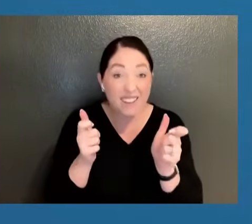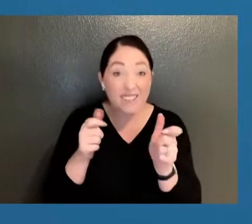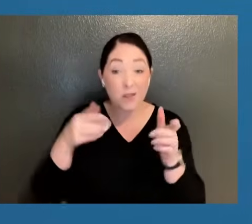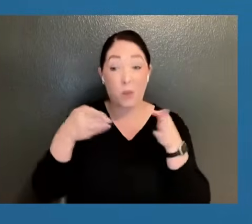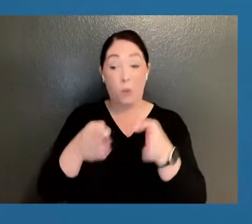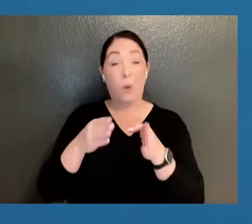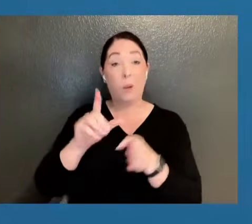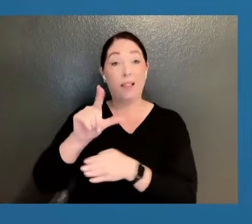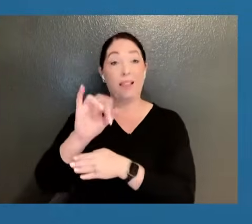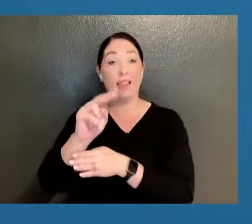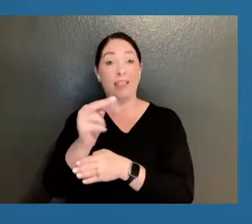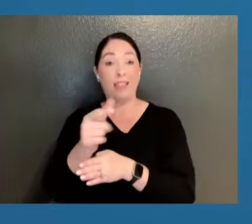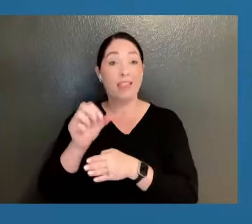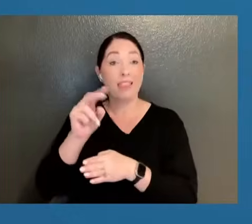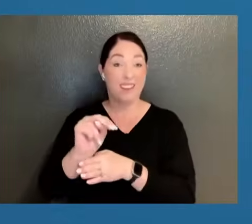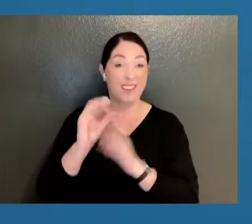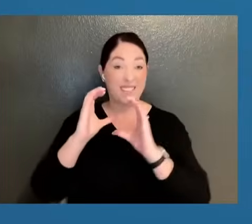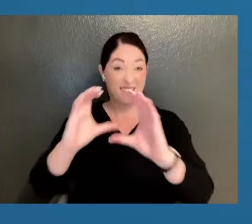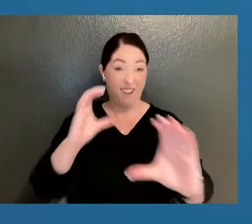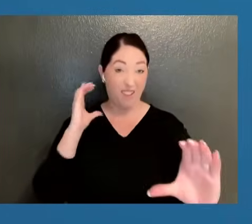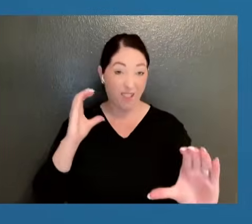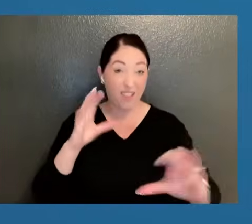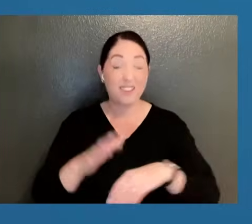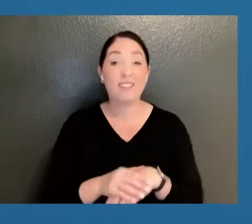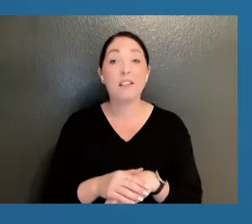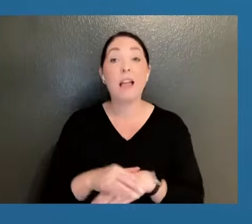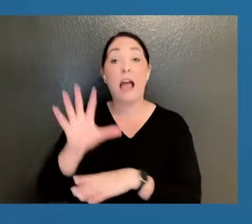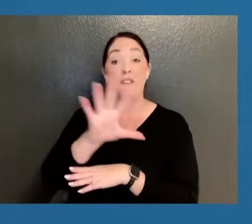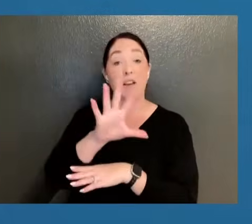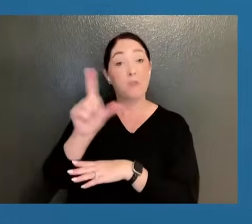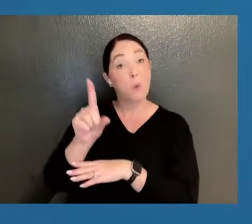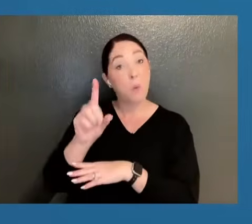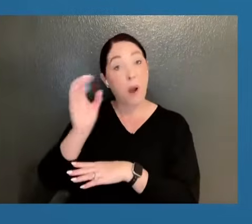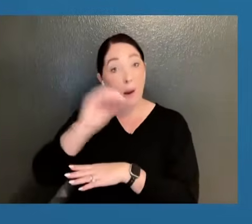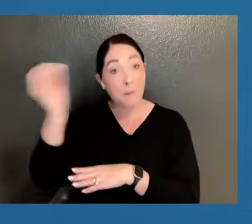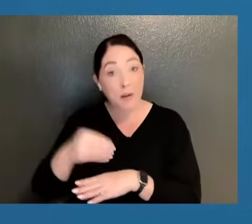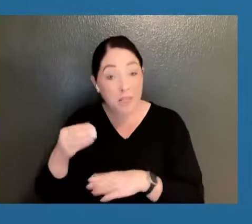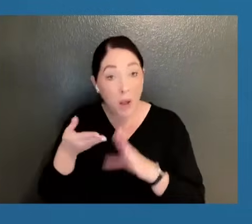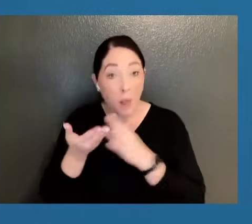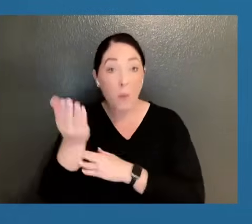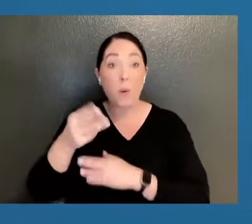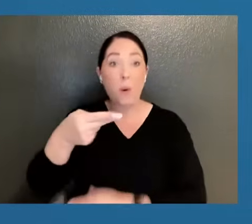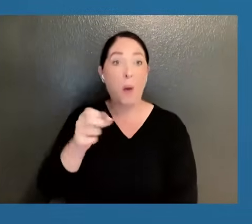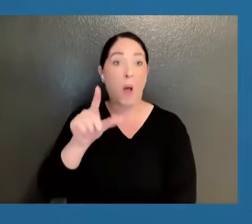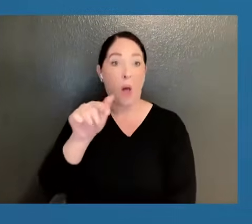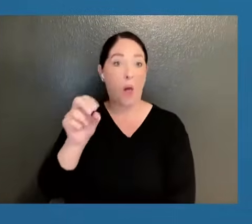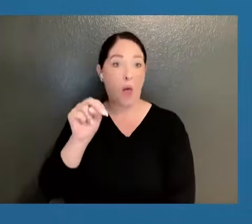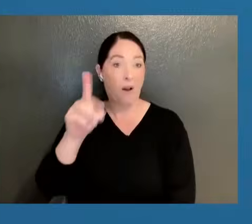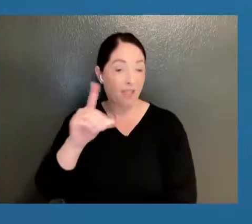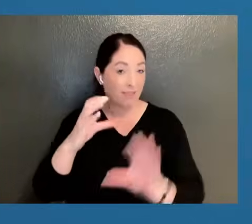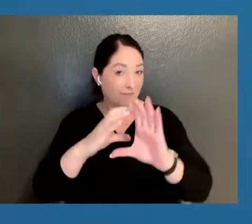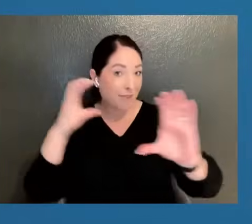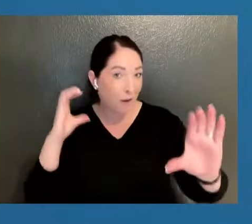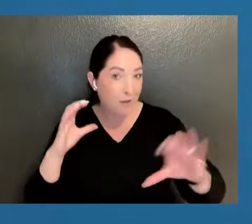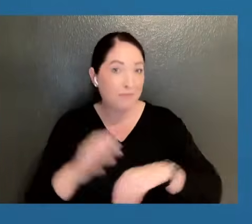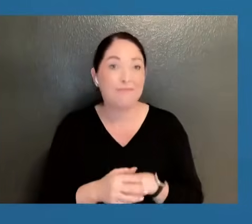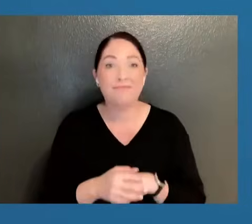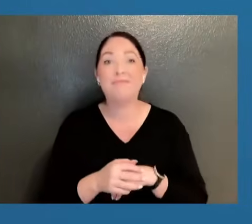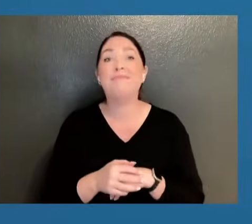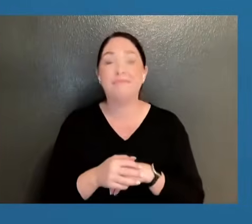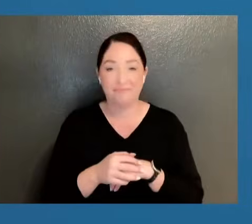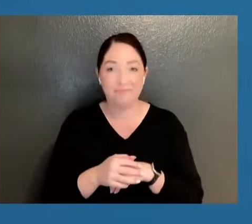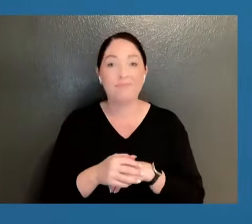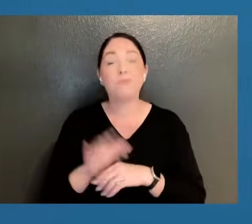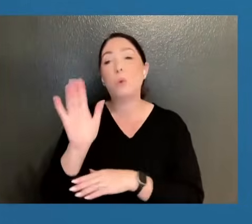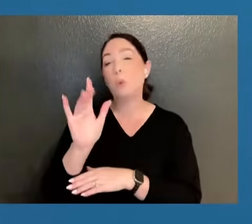Oh, let me top that. How about 51% faster coming through the Holland Tunnel? About